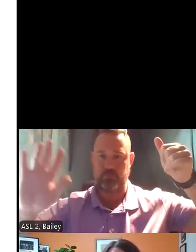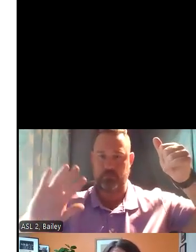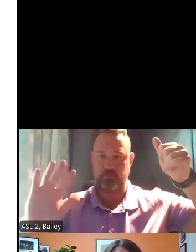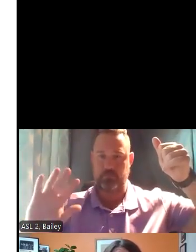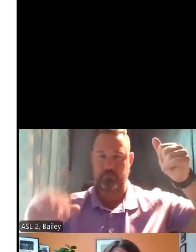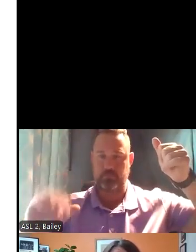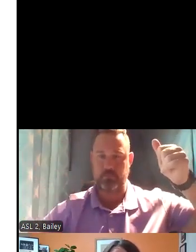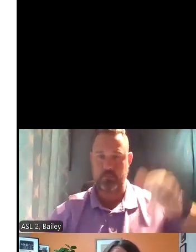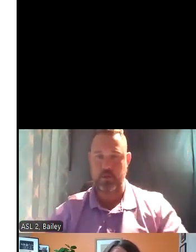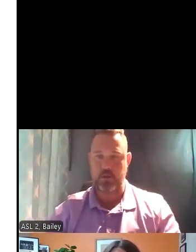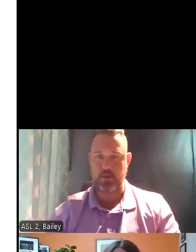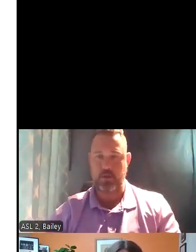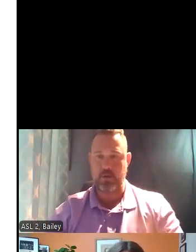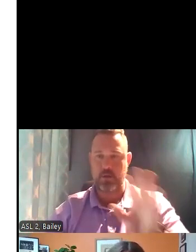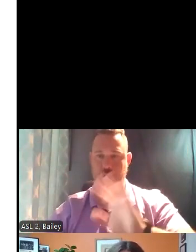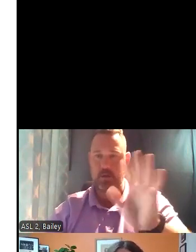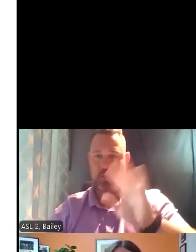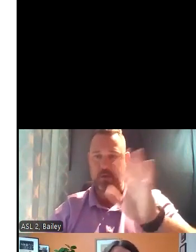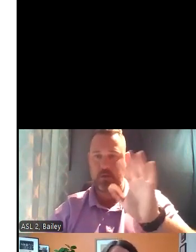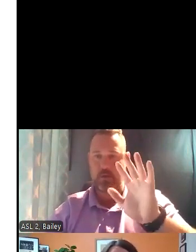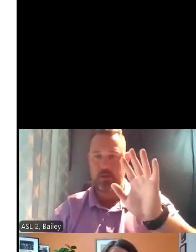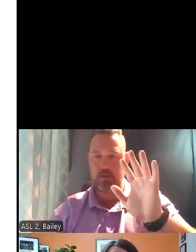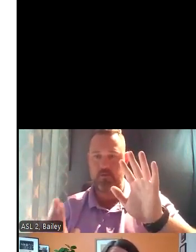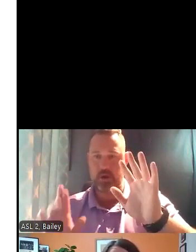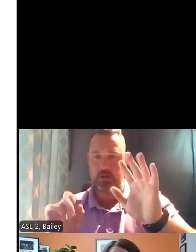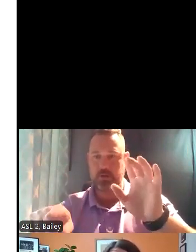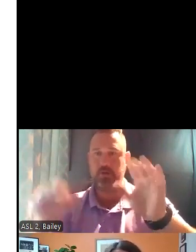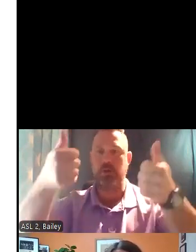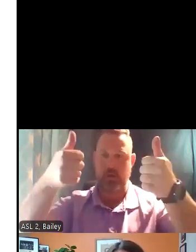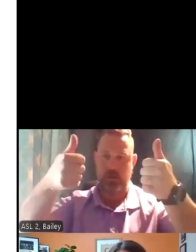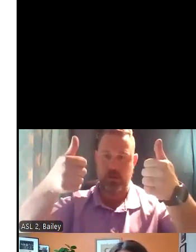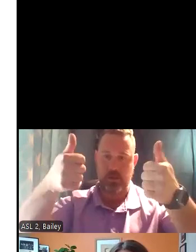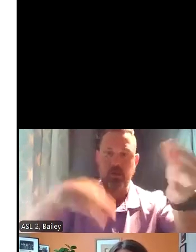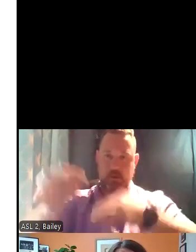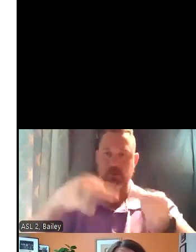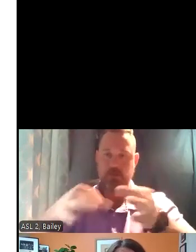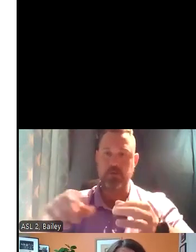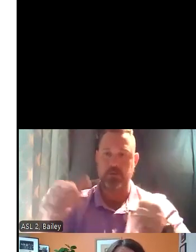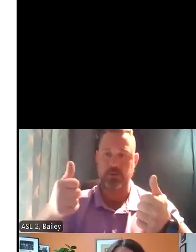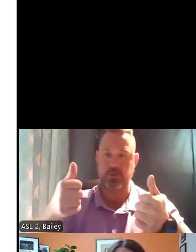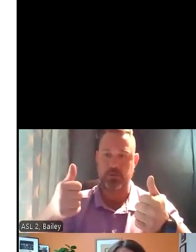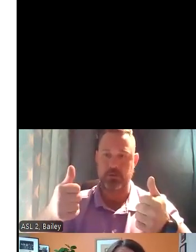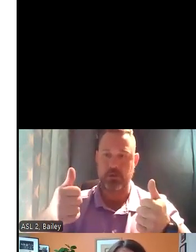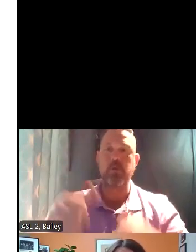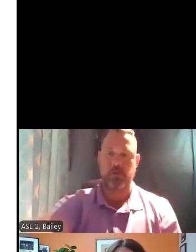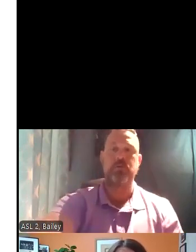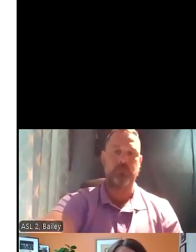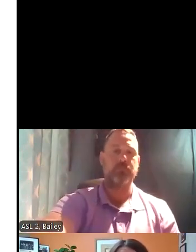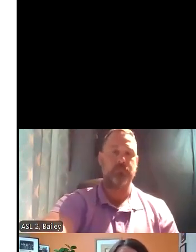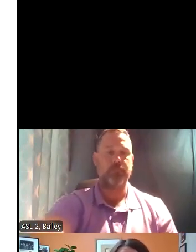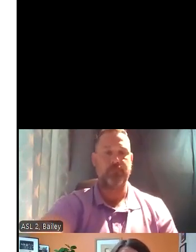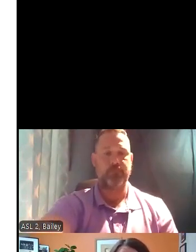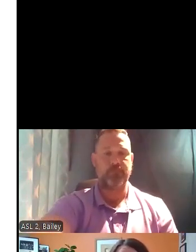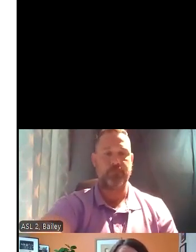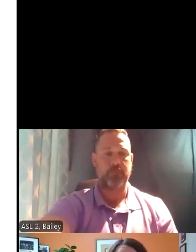And again, thinking of what was most valuable in supporting dementia care for patients and their family, thinking about how to get